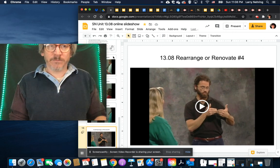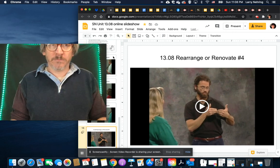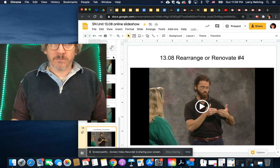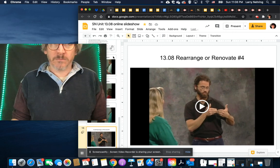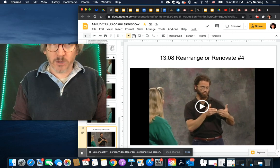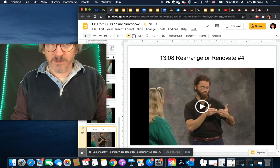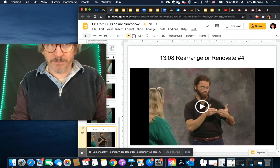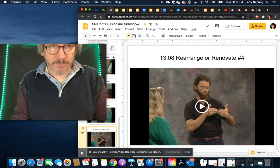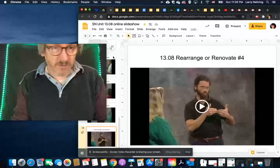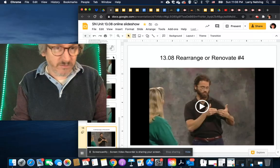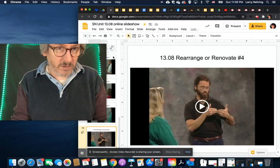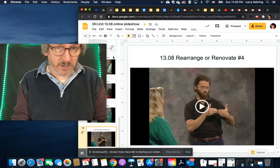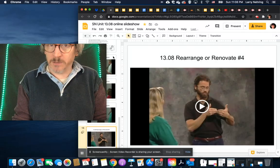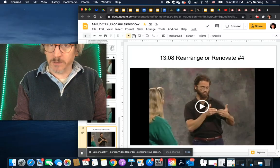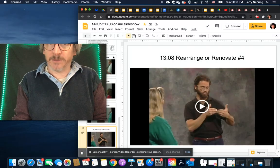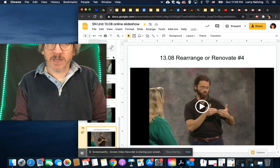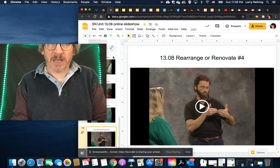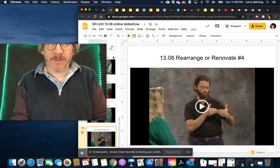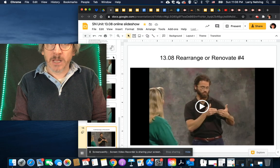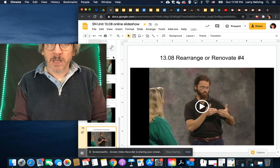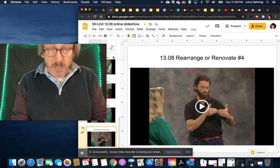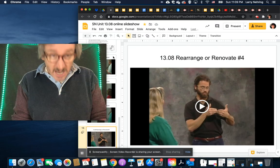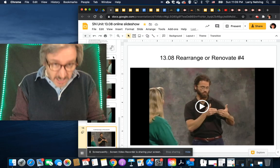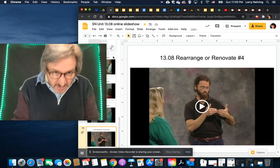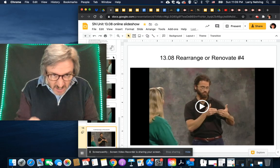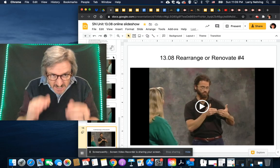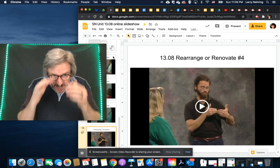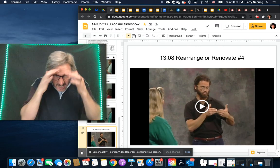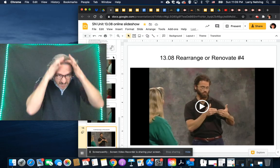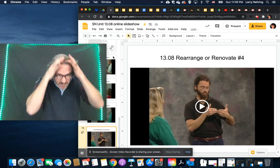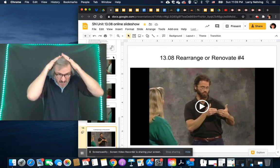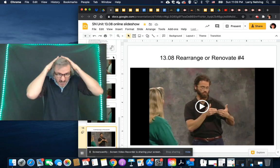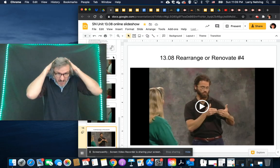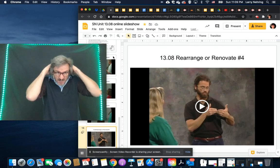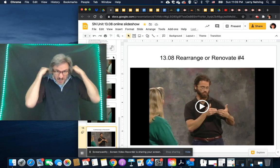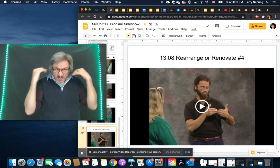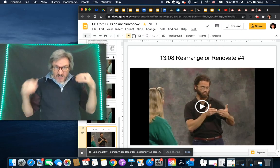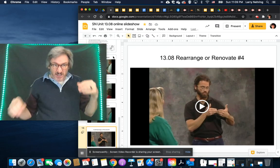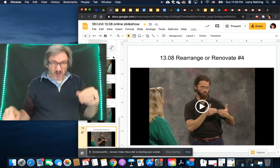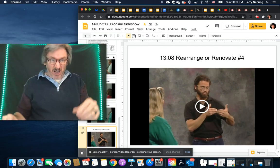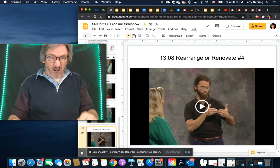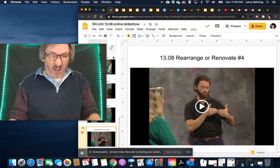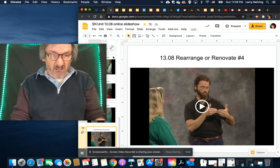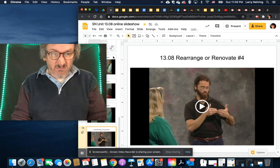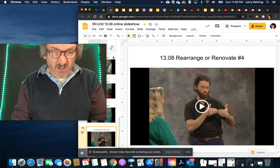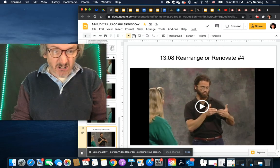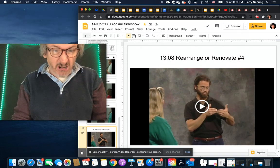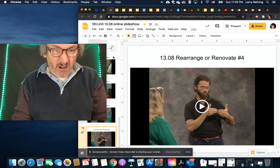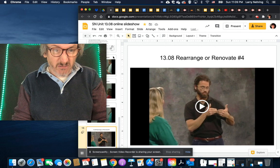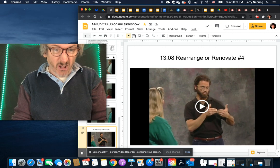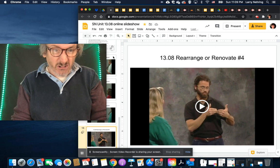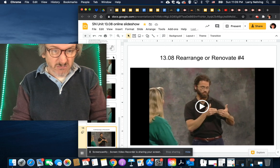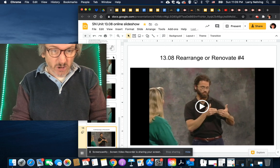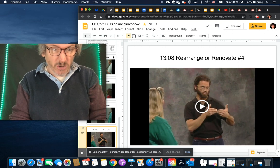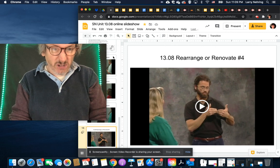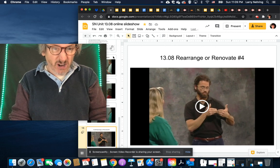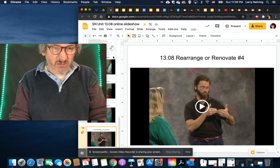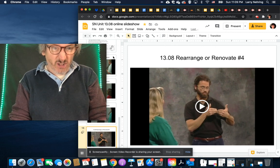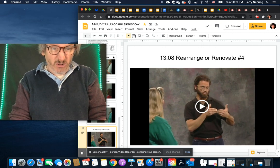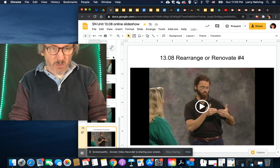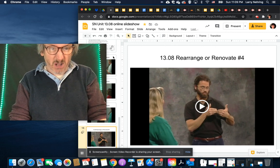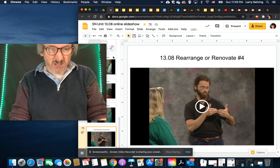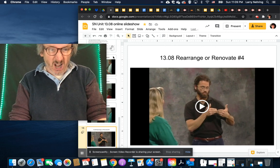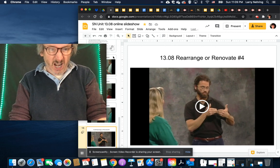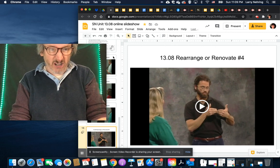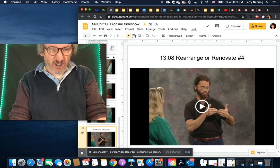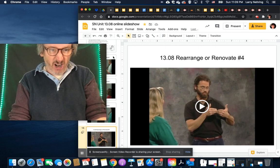sometime. Hopefully before I lose all my hair. Anyway, actually I haven't lost it. I've got a good hairline. My great grandfather, or my grandfather